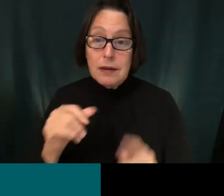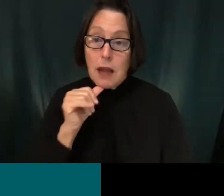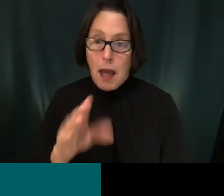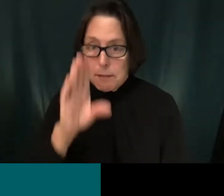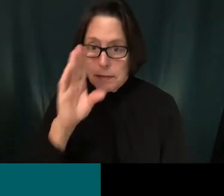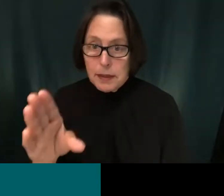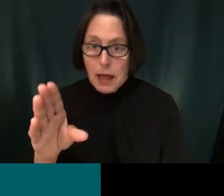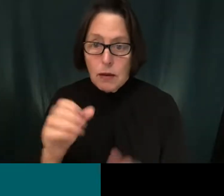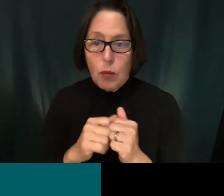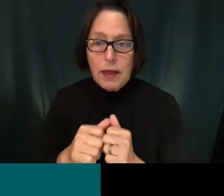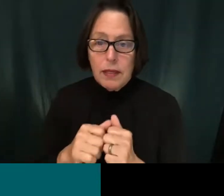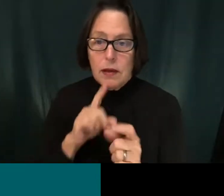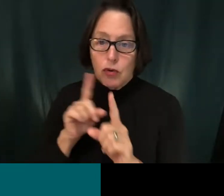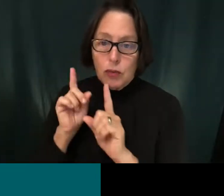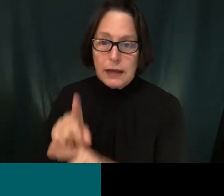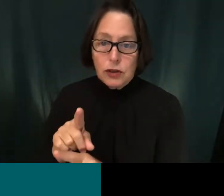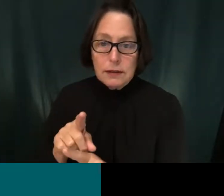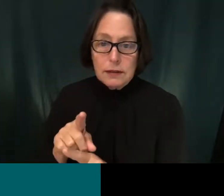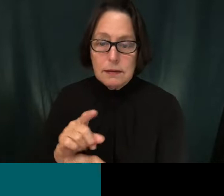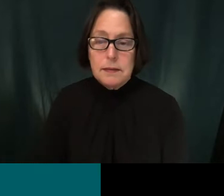their direction.